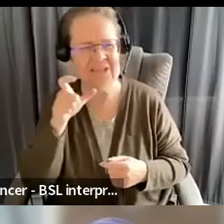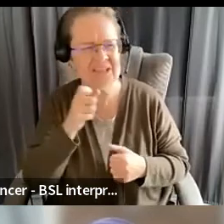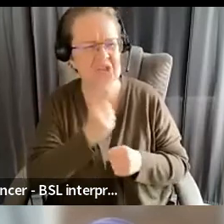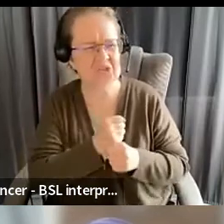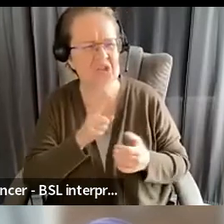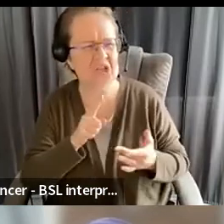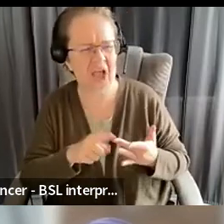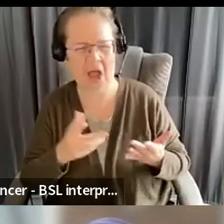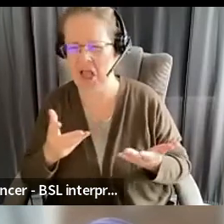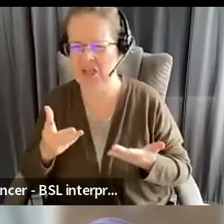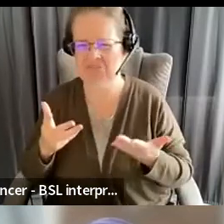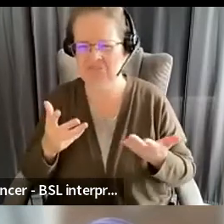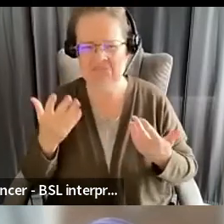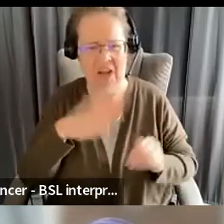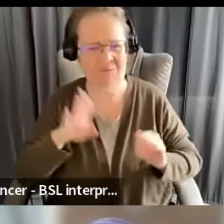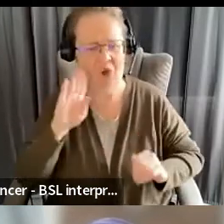some context.